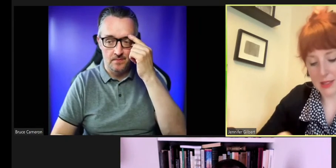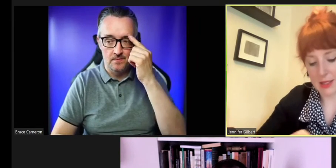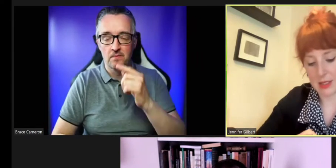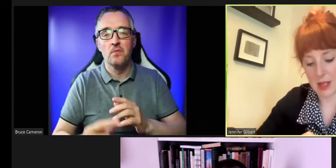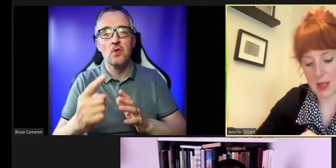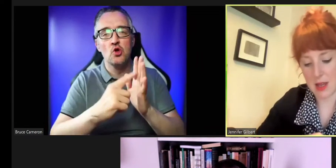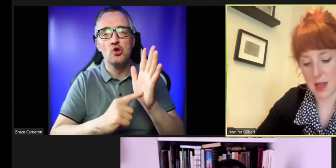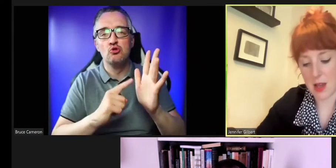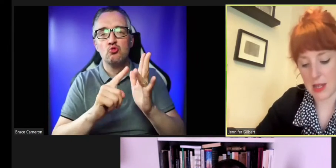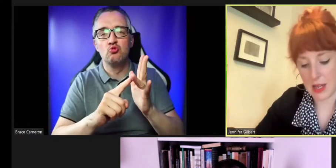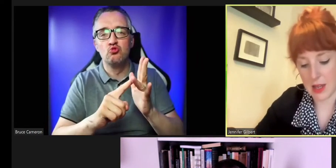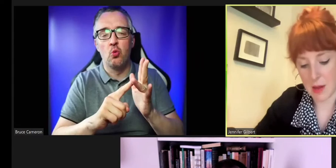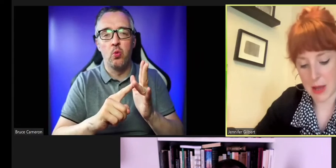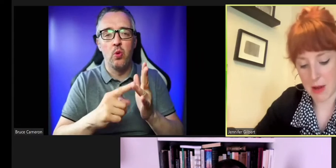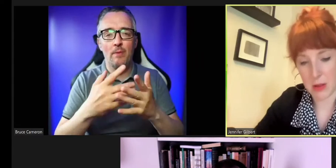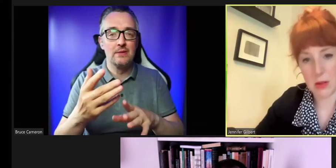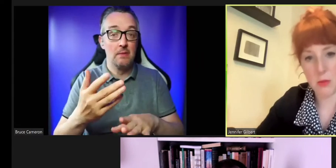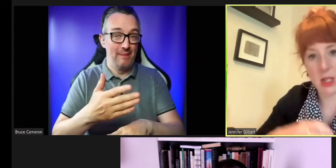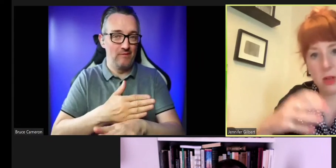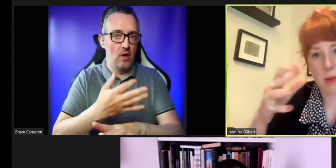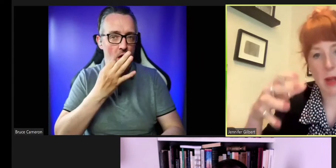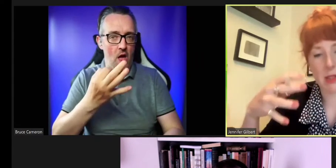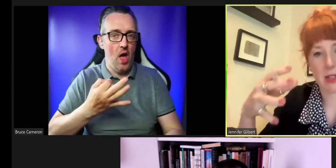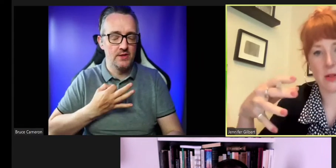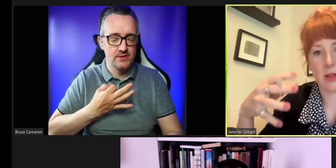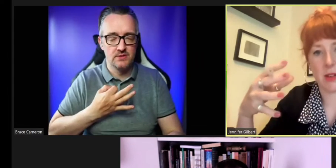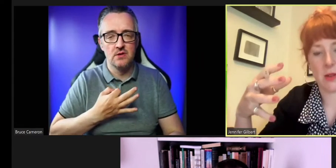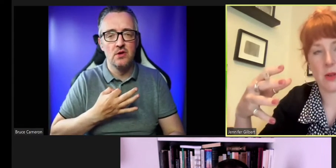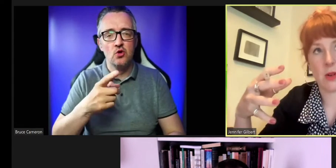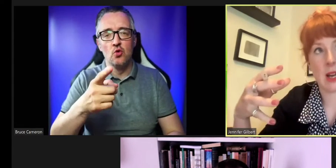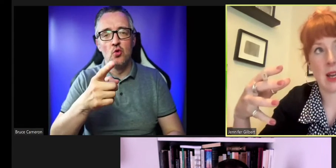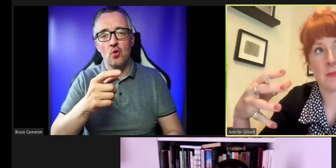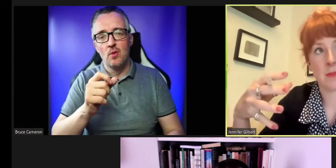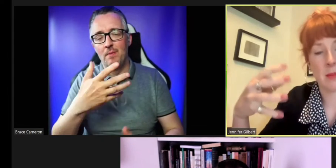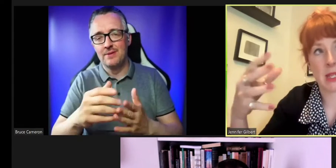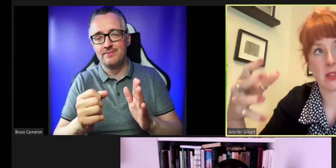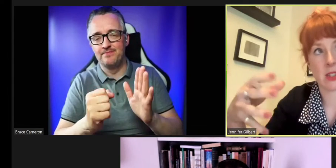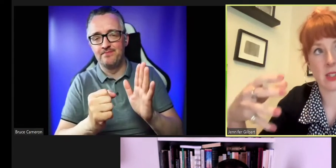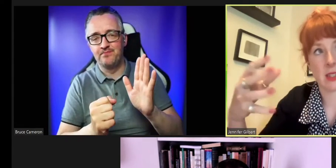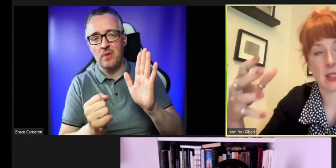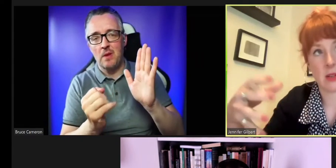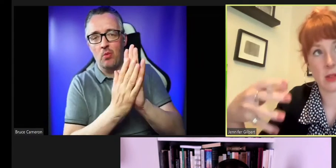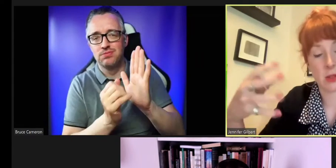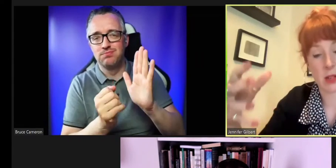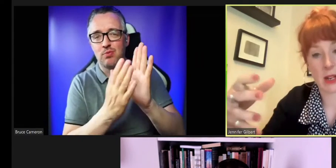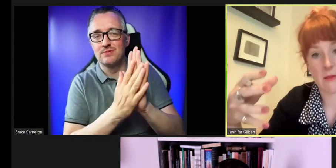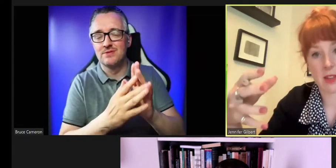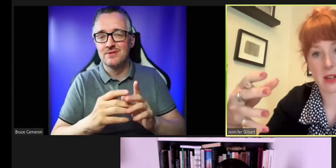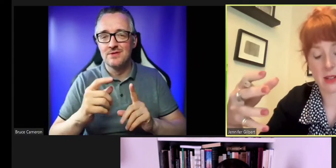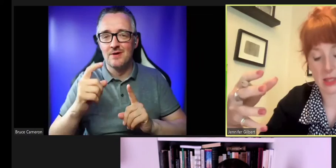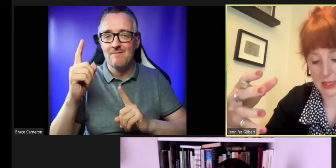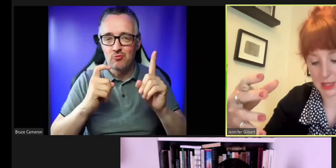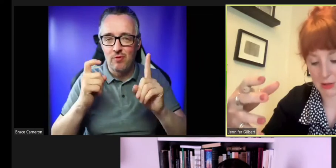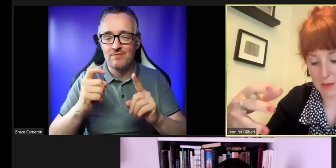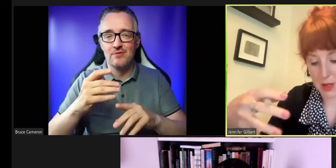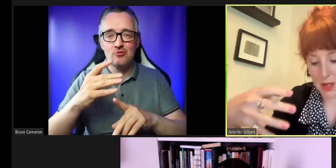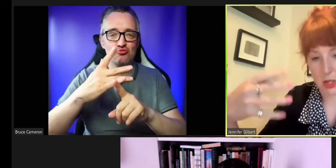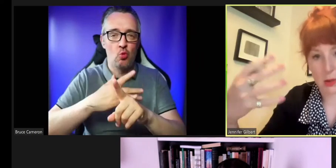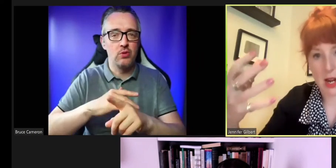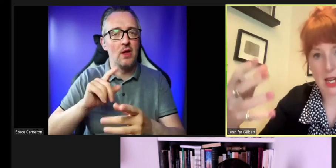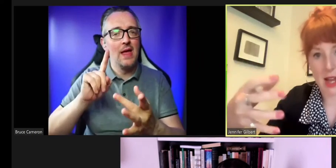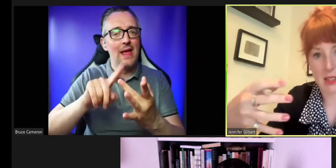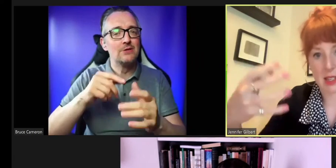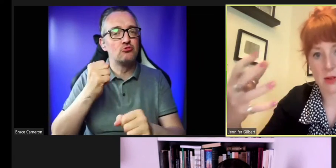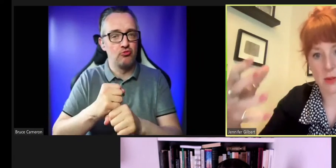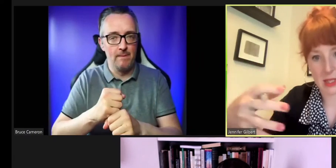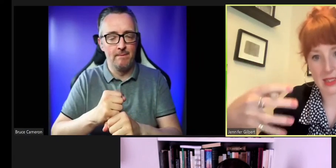Joe asked earlier about when you were posting all of your pictures and your story and everything onto Instagram, you